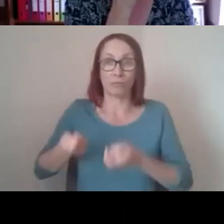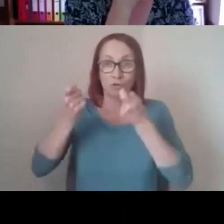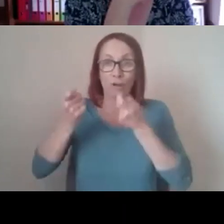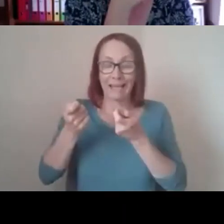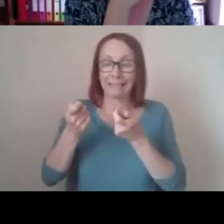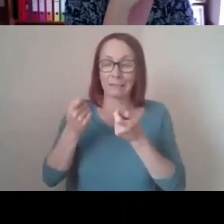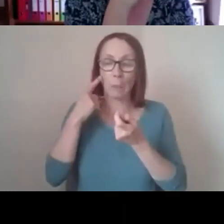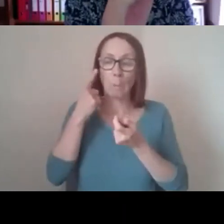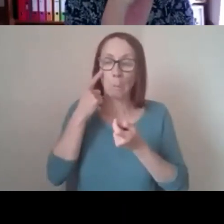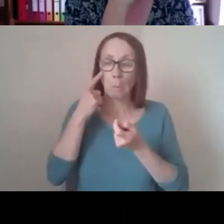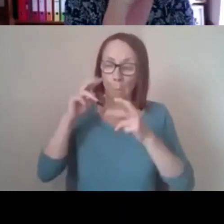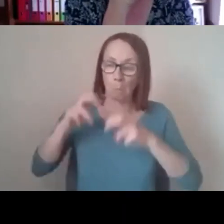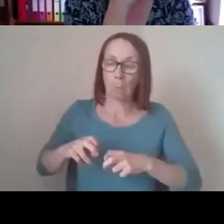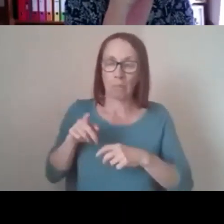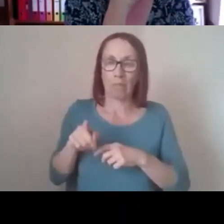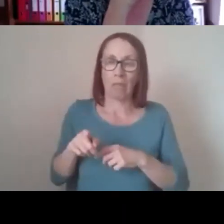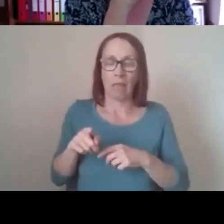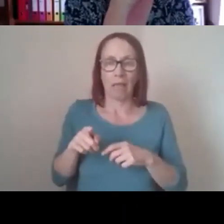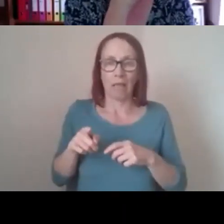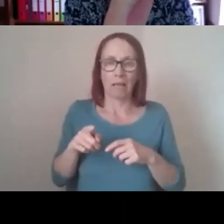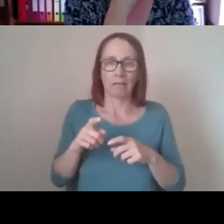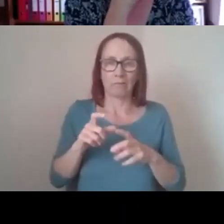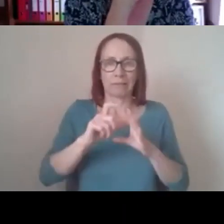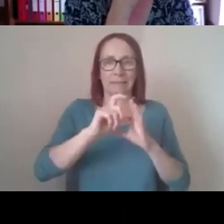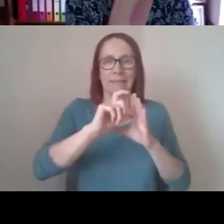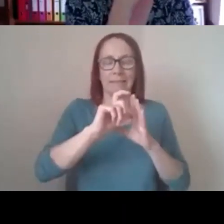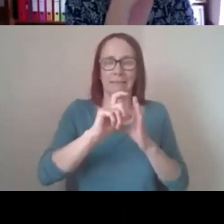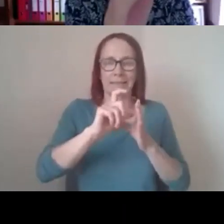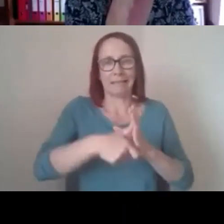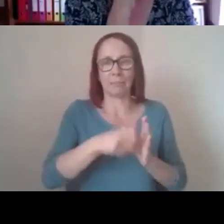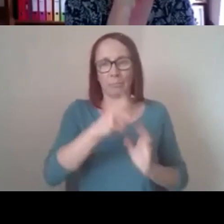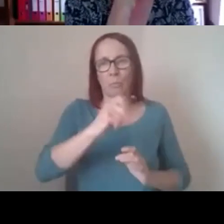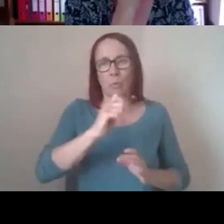at regarding about disabled people on the board.